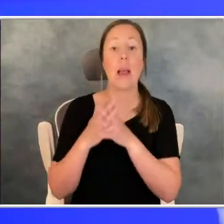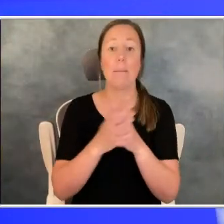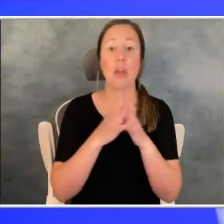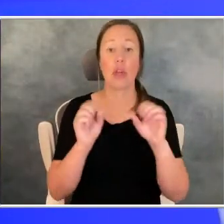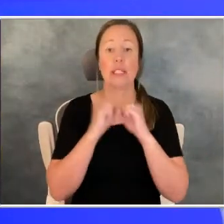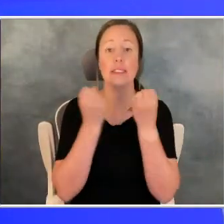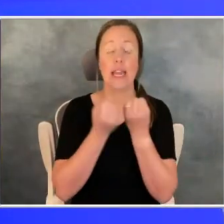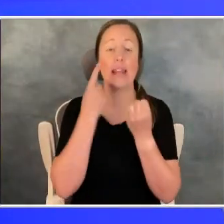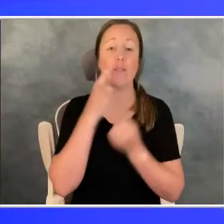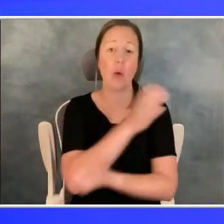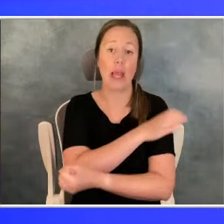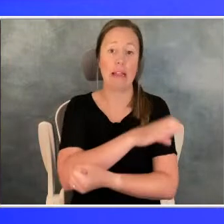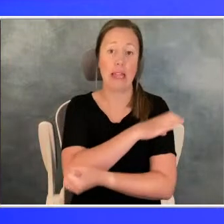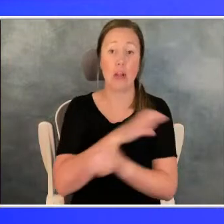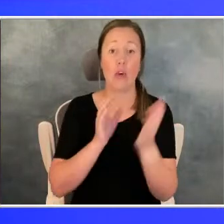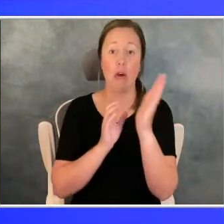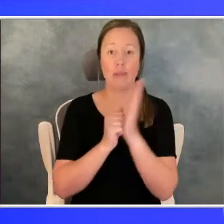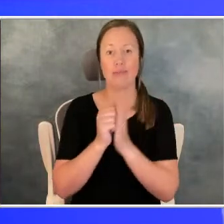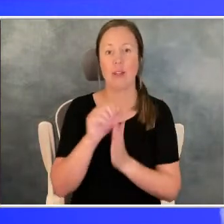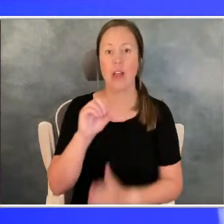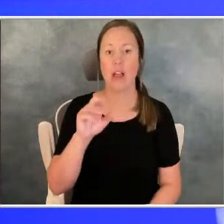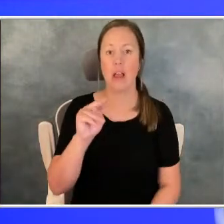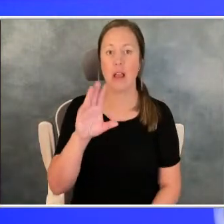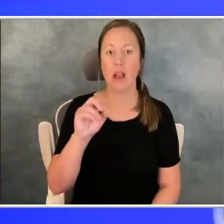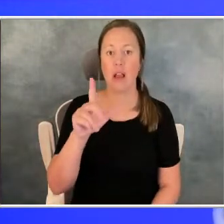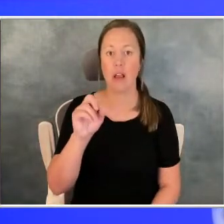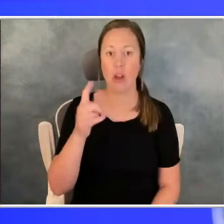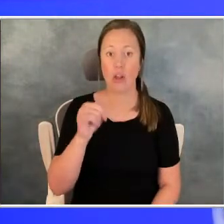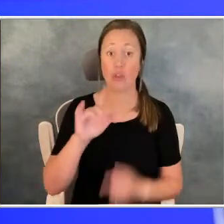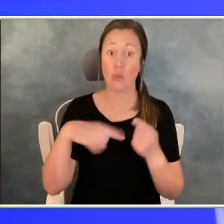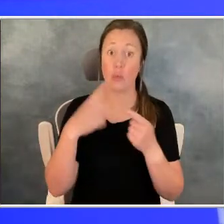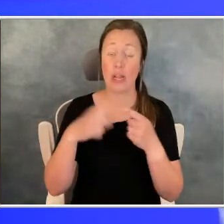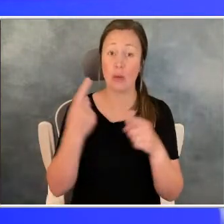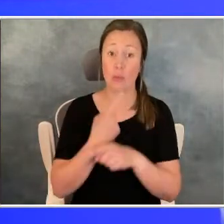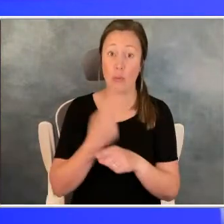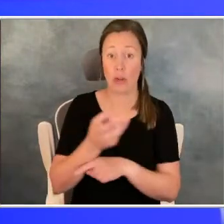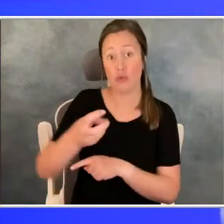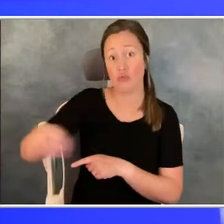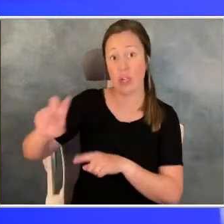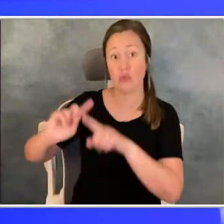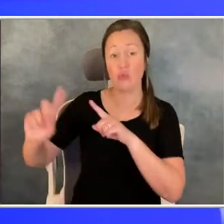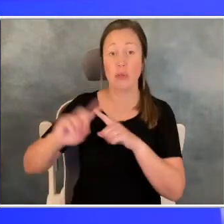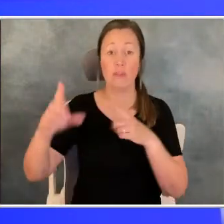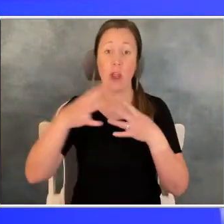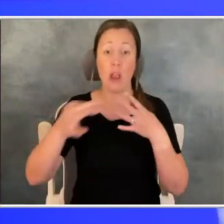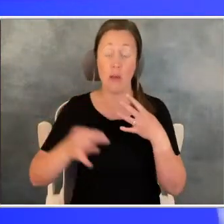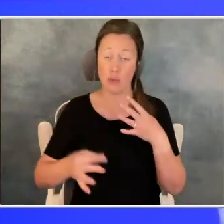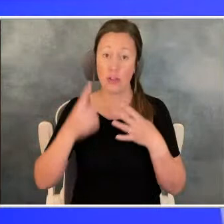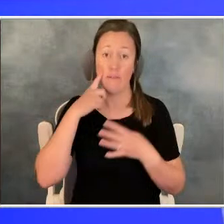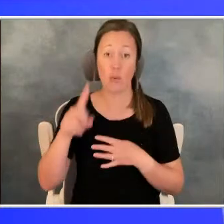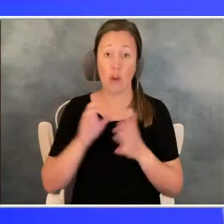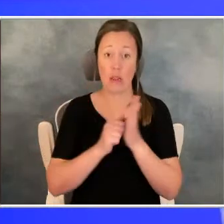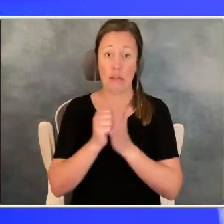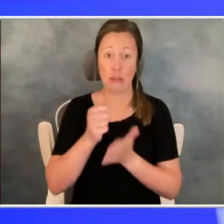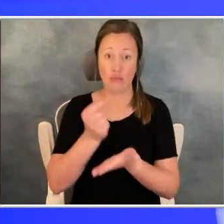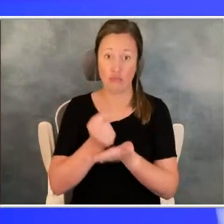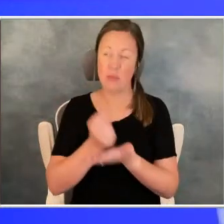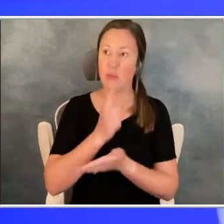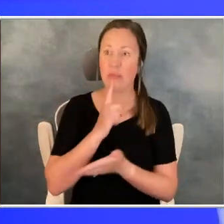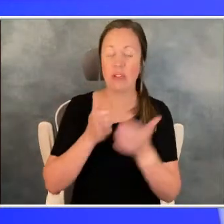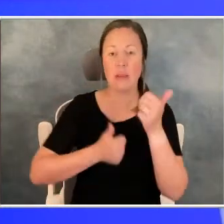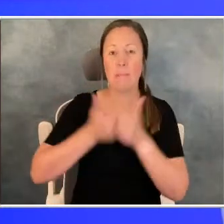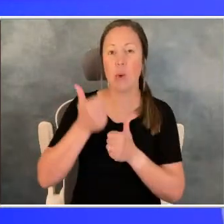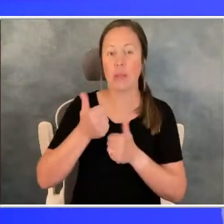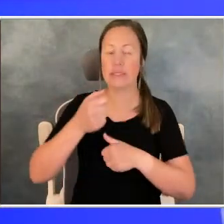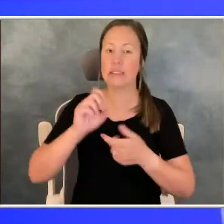out with some recommendations when it's appropriate to switch to alternative regimens. Those regimens, in most instances, demonstrate